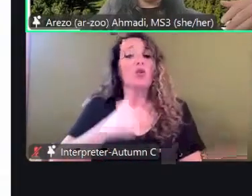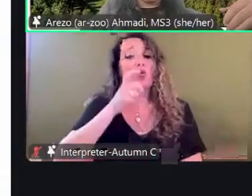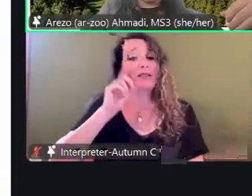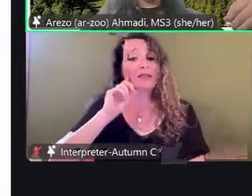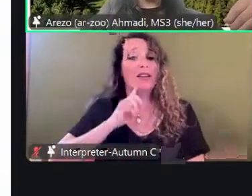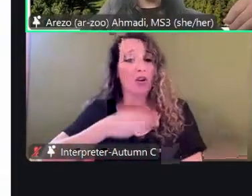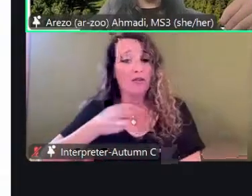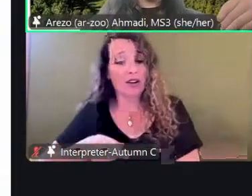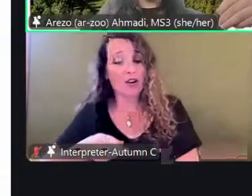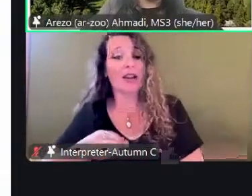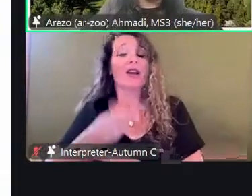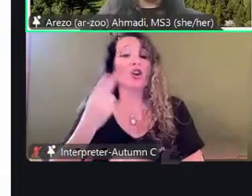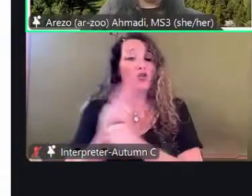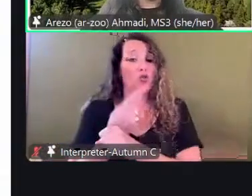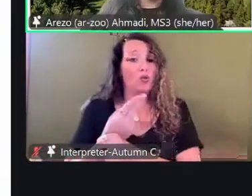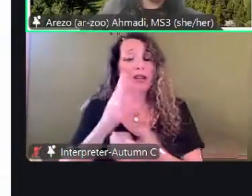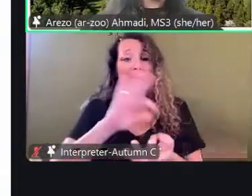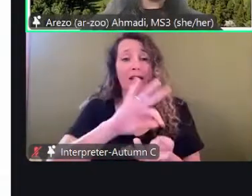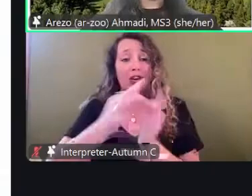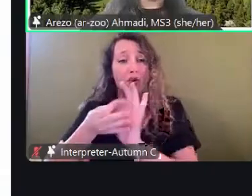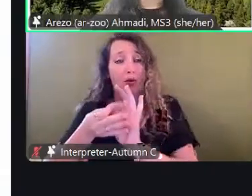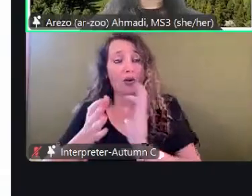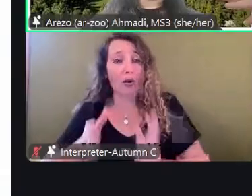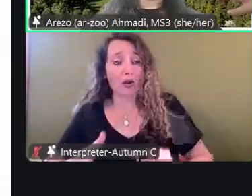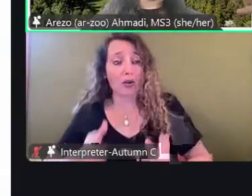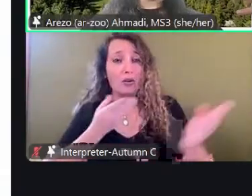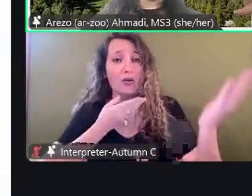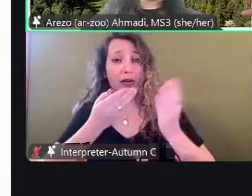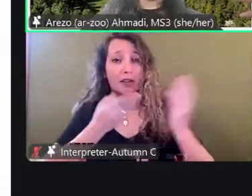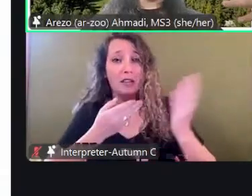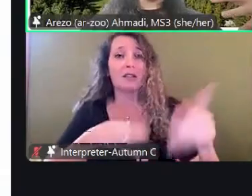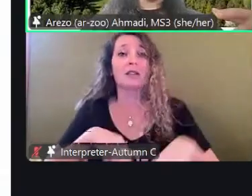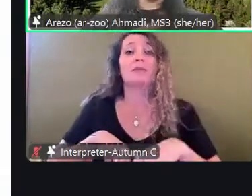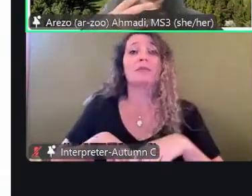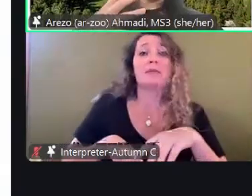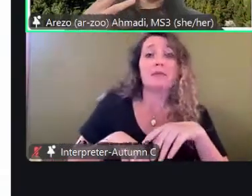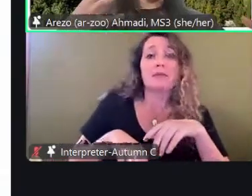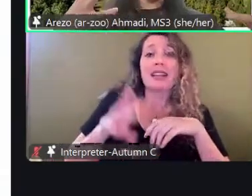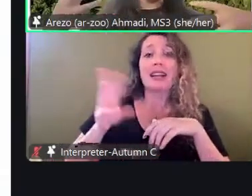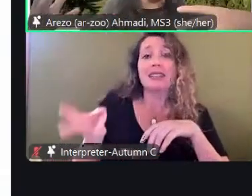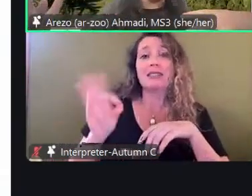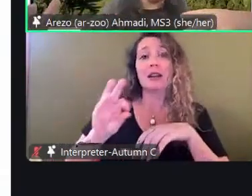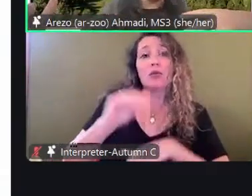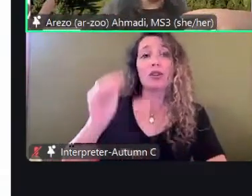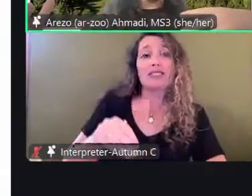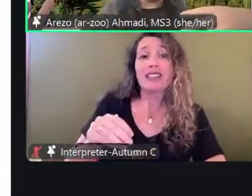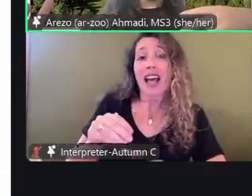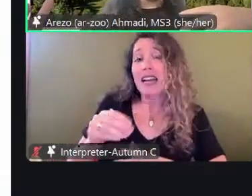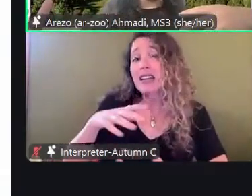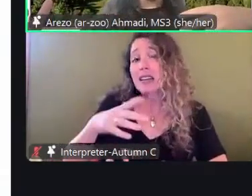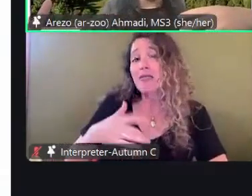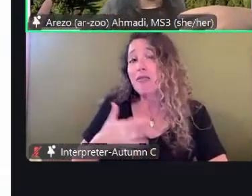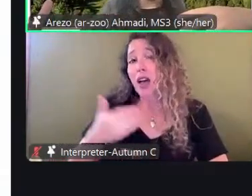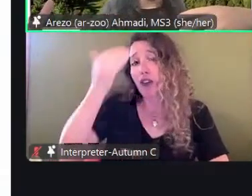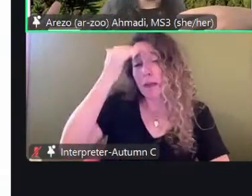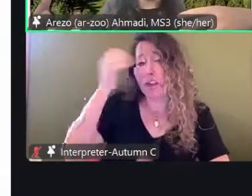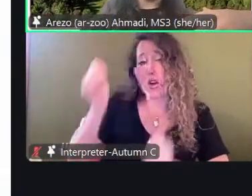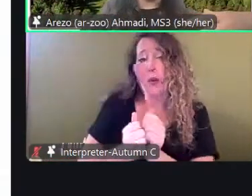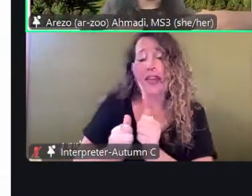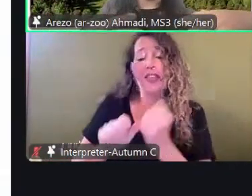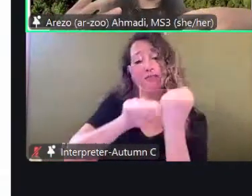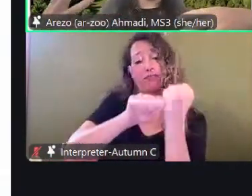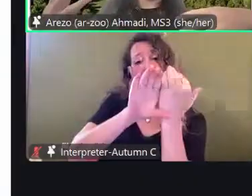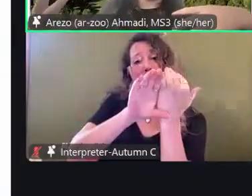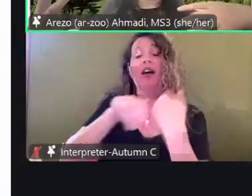services. And you can see that 61.5% of students felt that they felt familiar with video relay